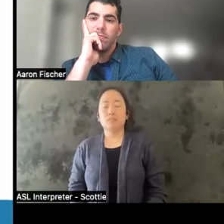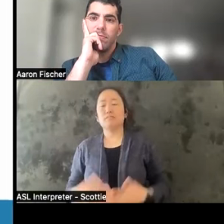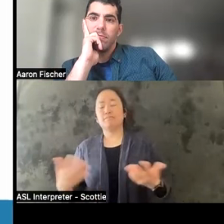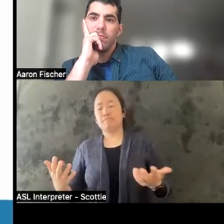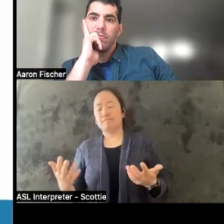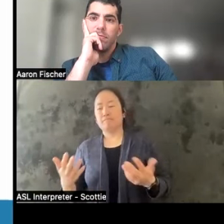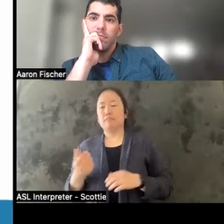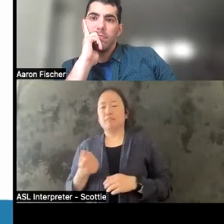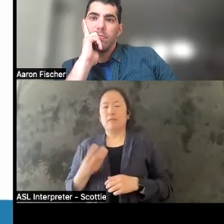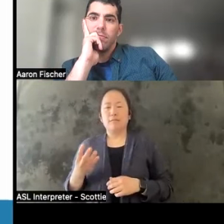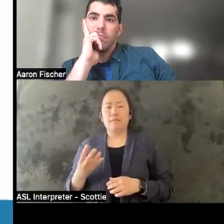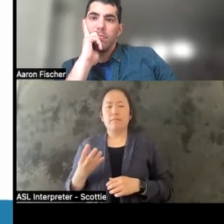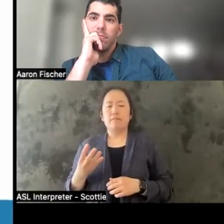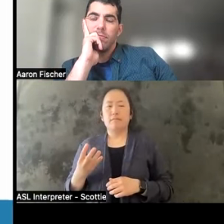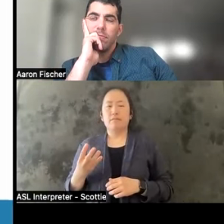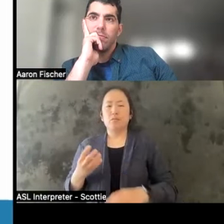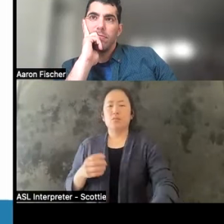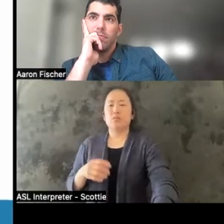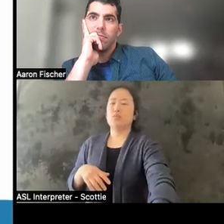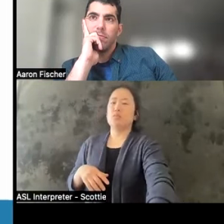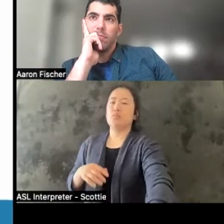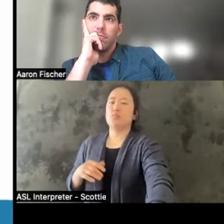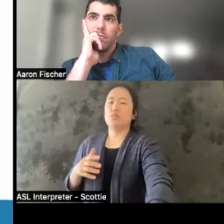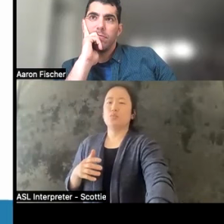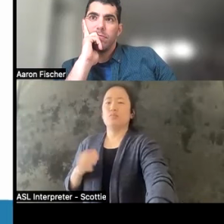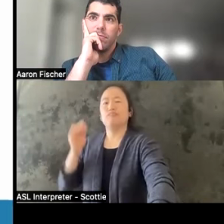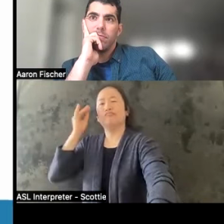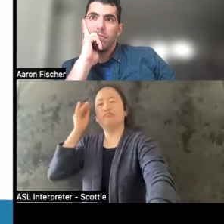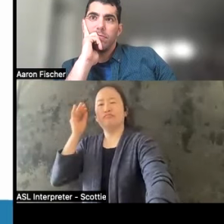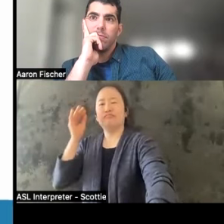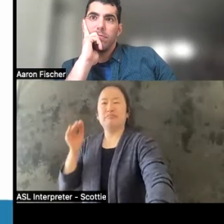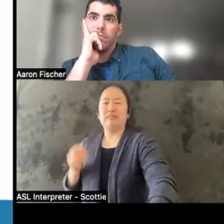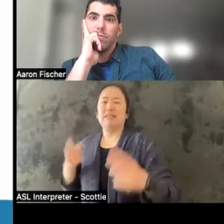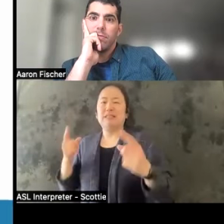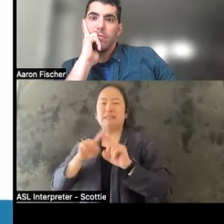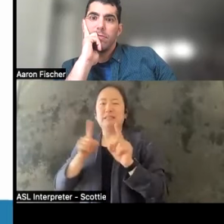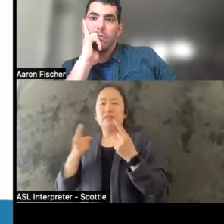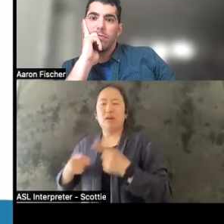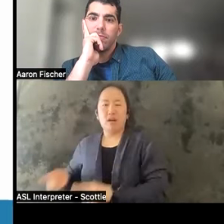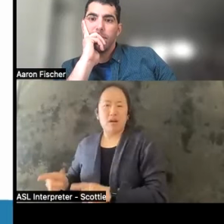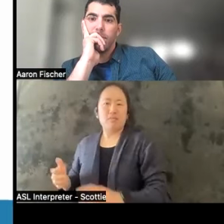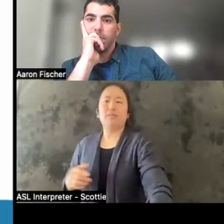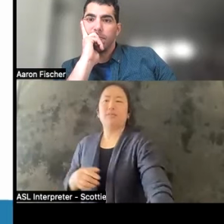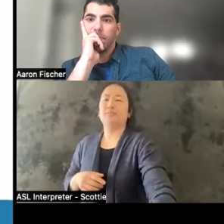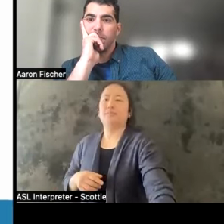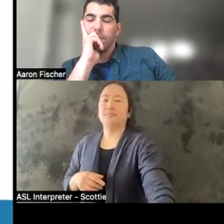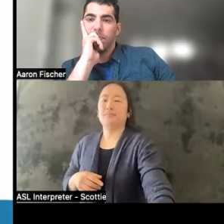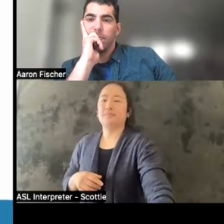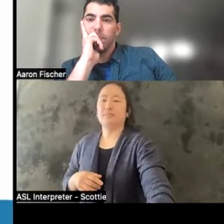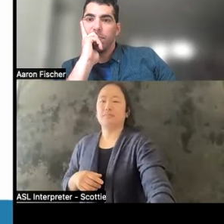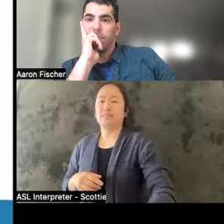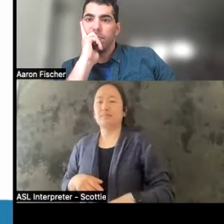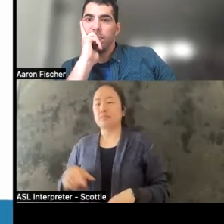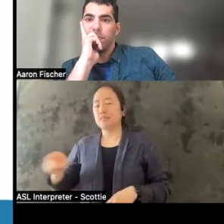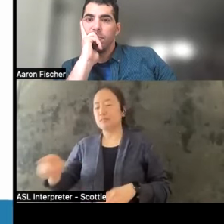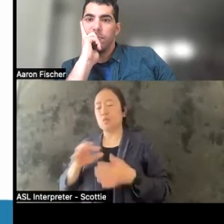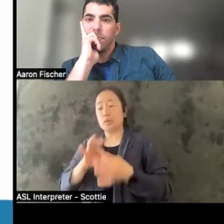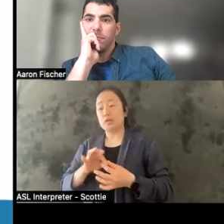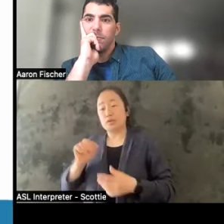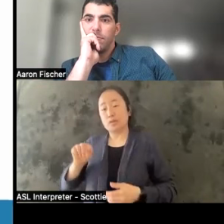there's some competing things going on here. So with regard to the ADA, in the non-employment context,